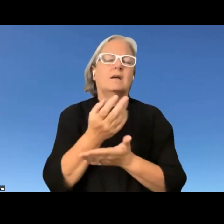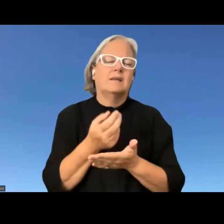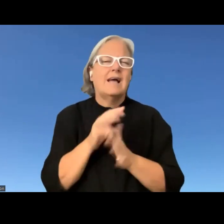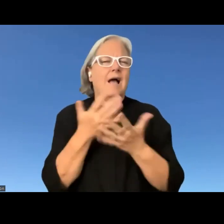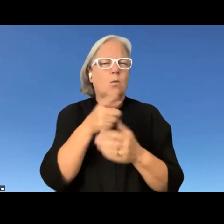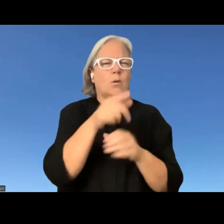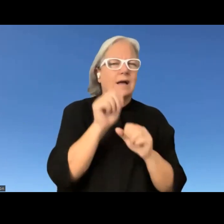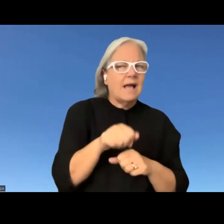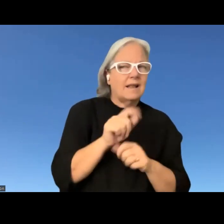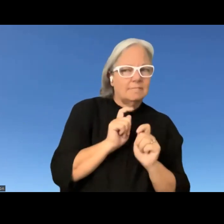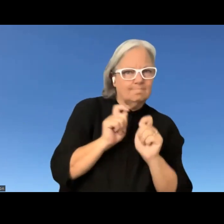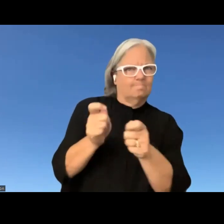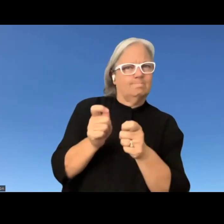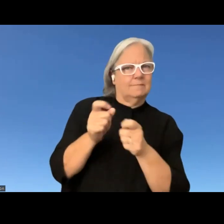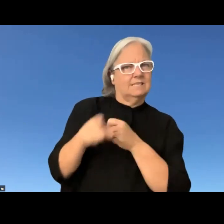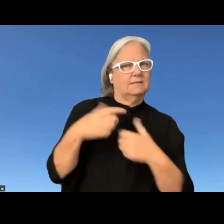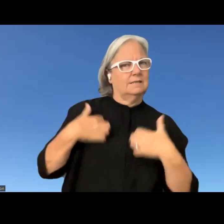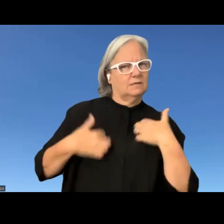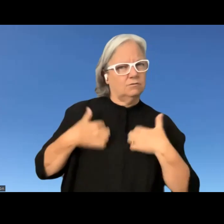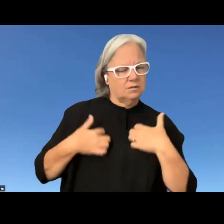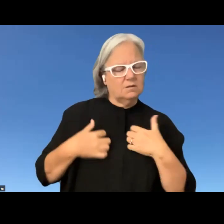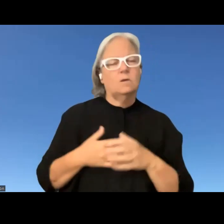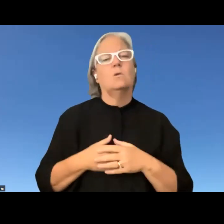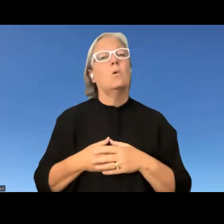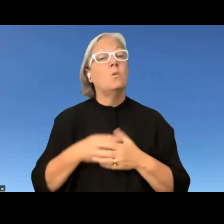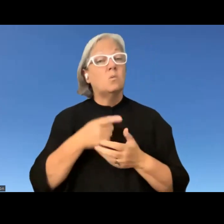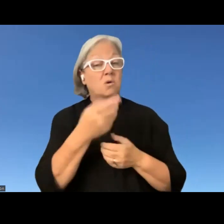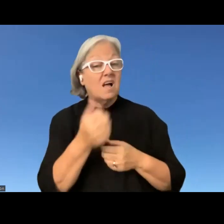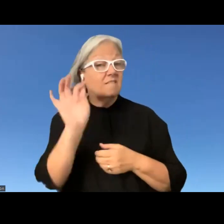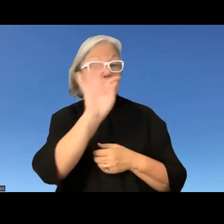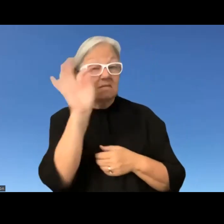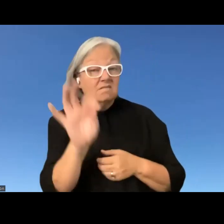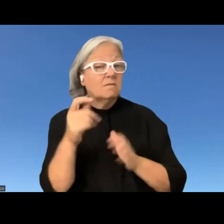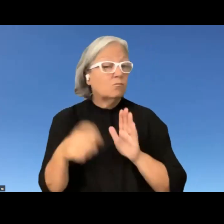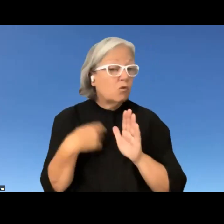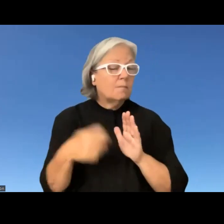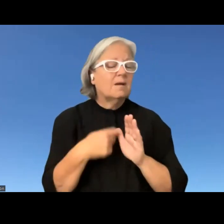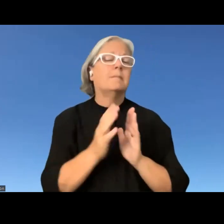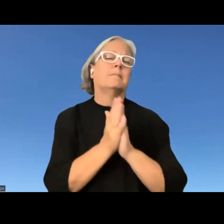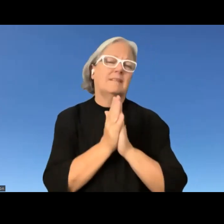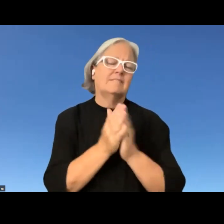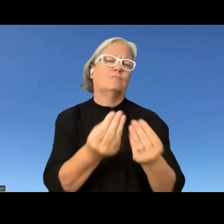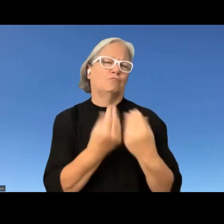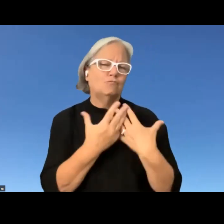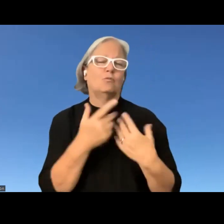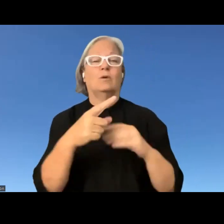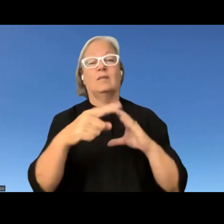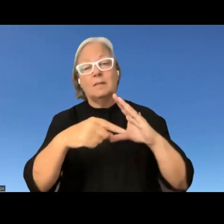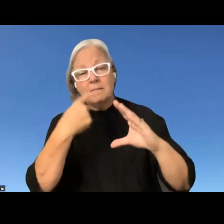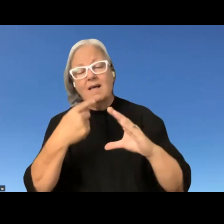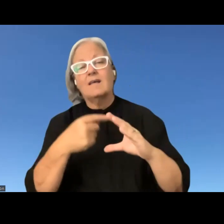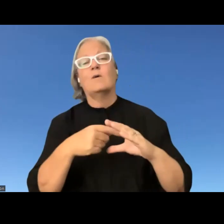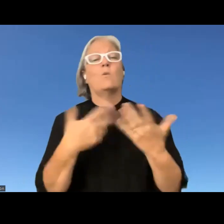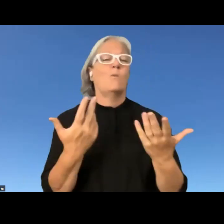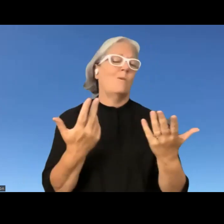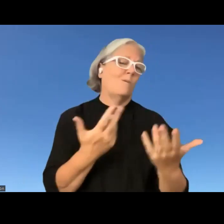time. But if you have any particular questions about the program, please let us know. Send us an email or book also a consultation